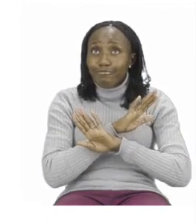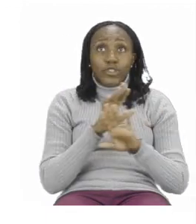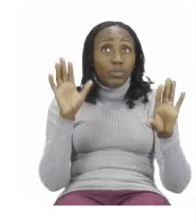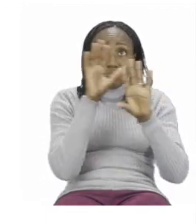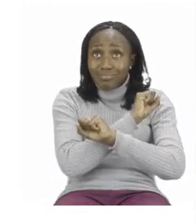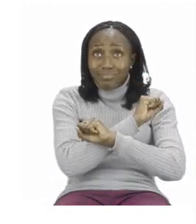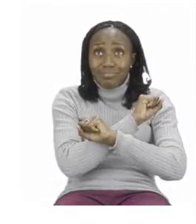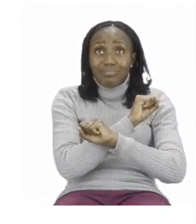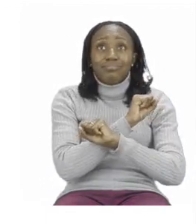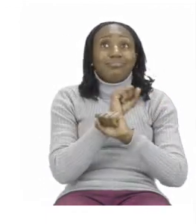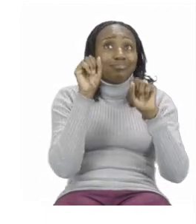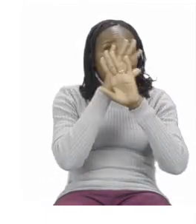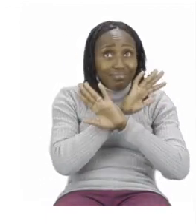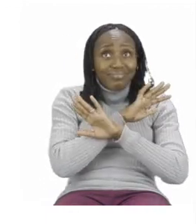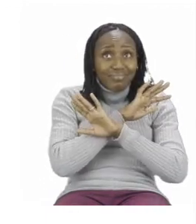night event.